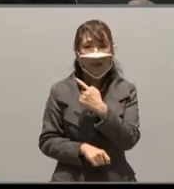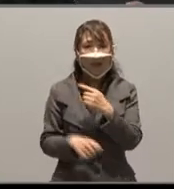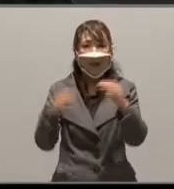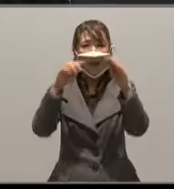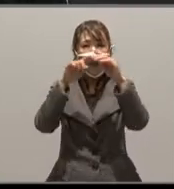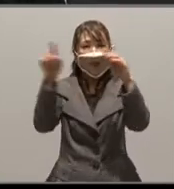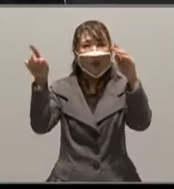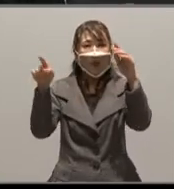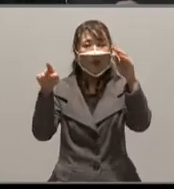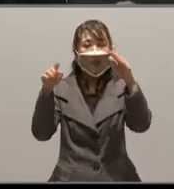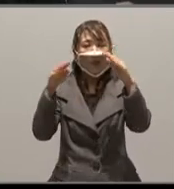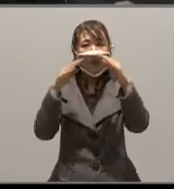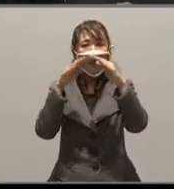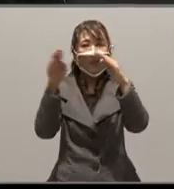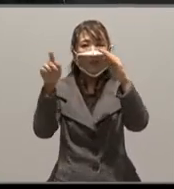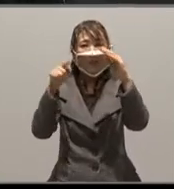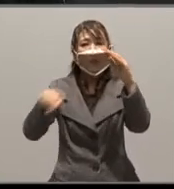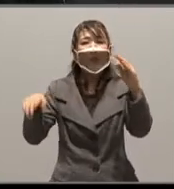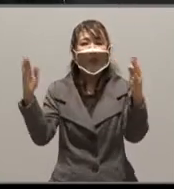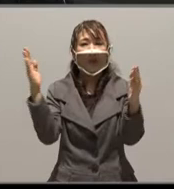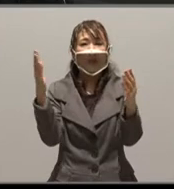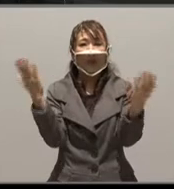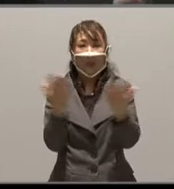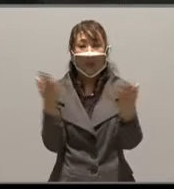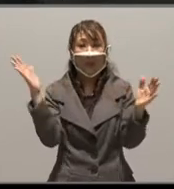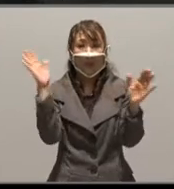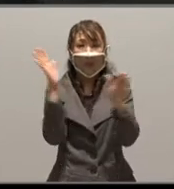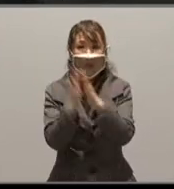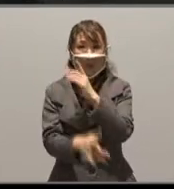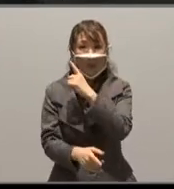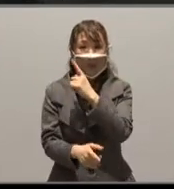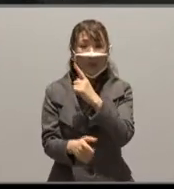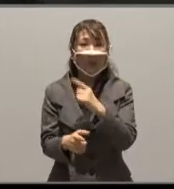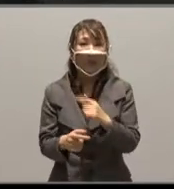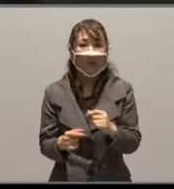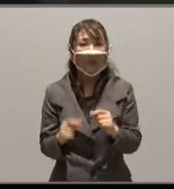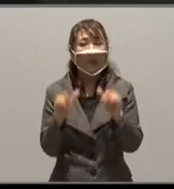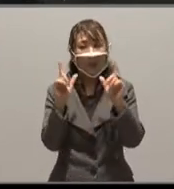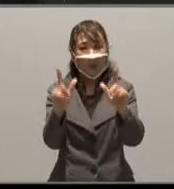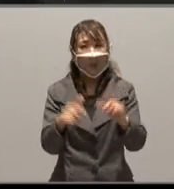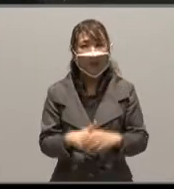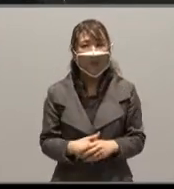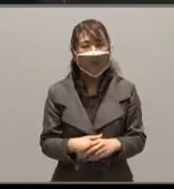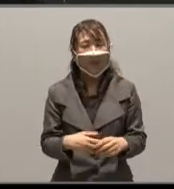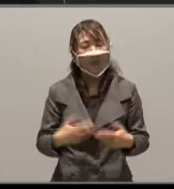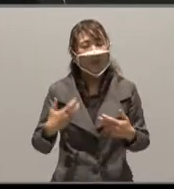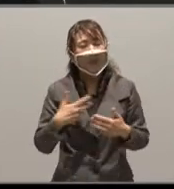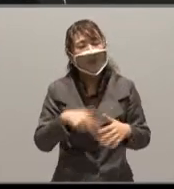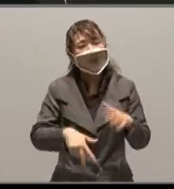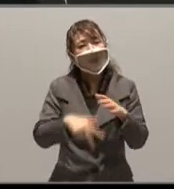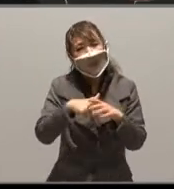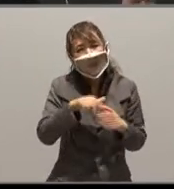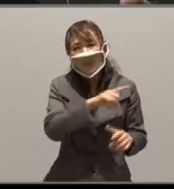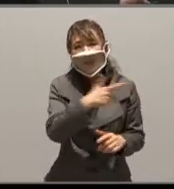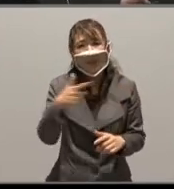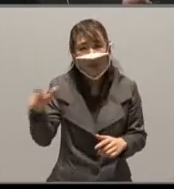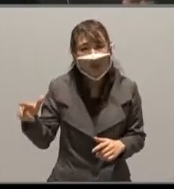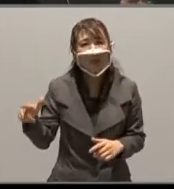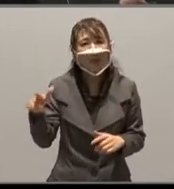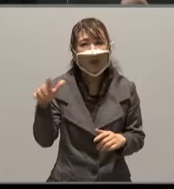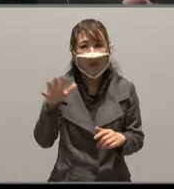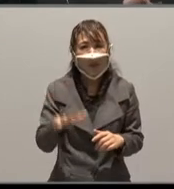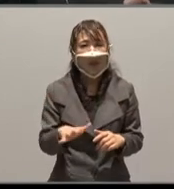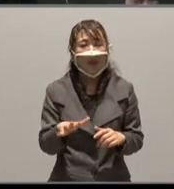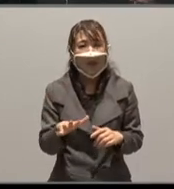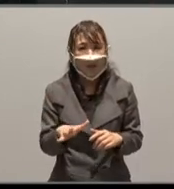one of the results. Workers' Health Survey by Ministry of Health and Labor and Welfare, looking at the status. Workers with